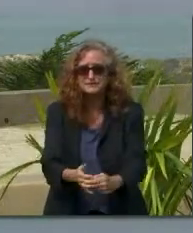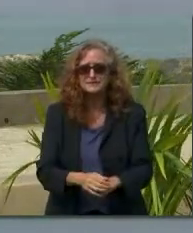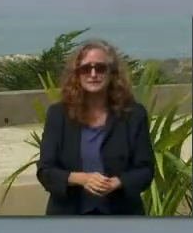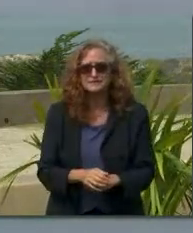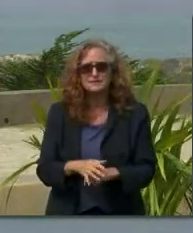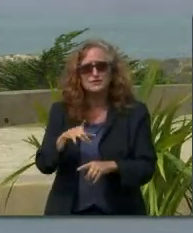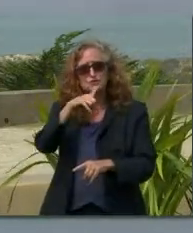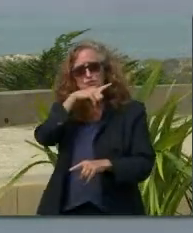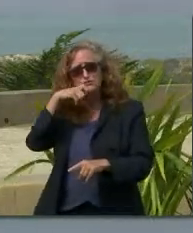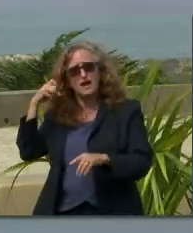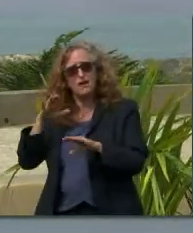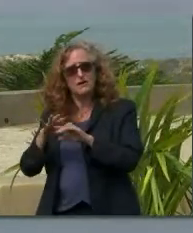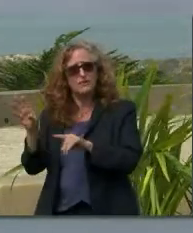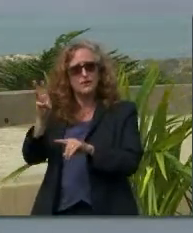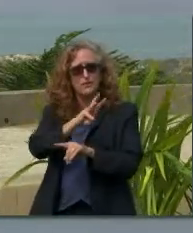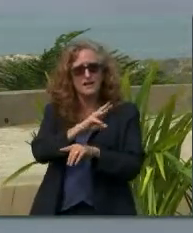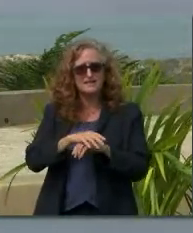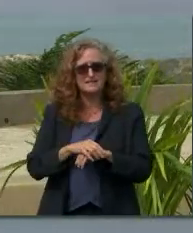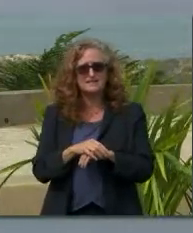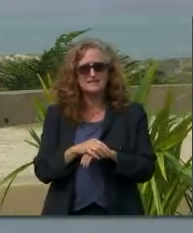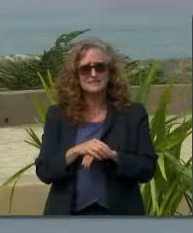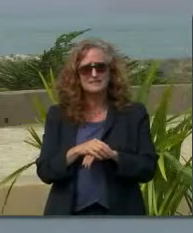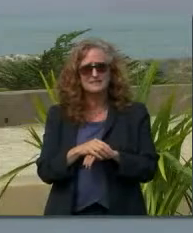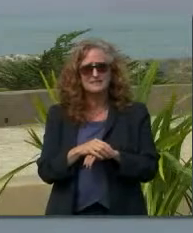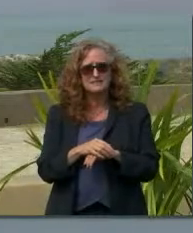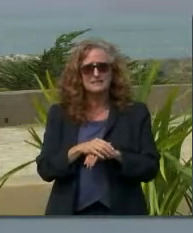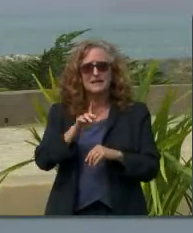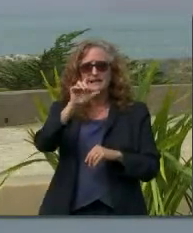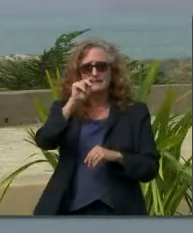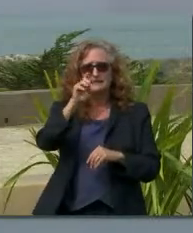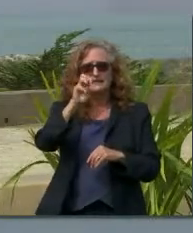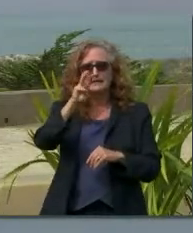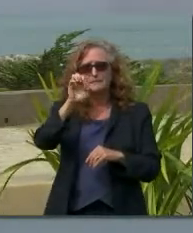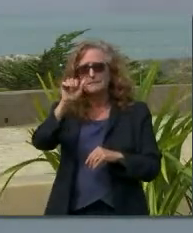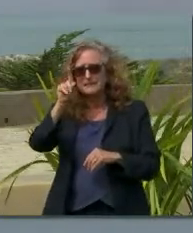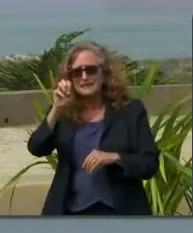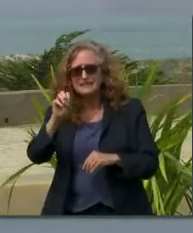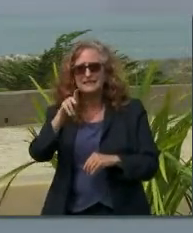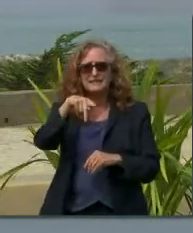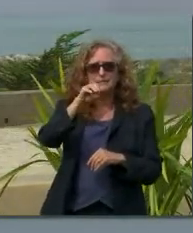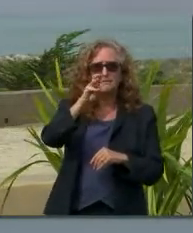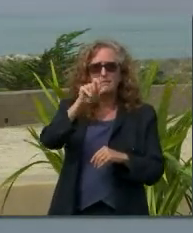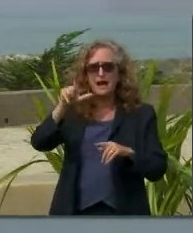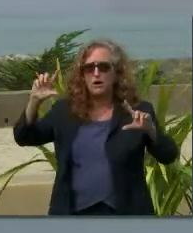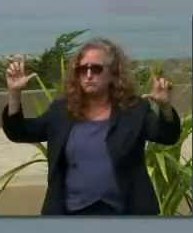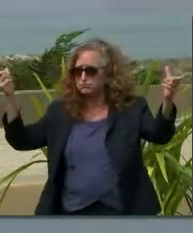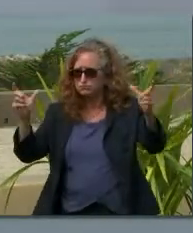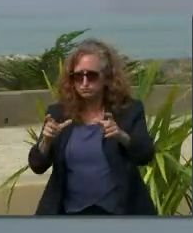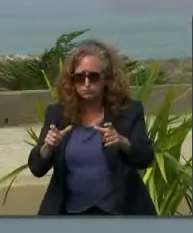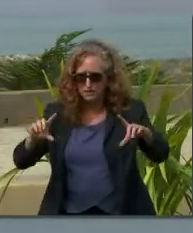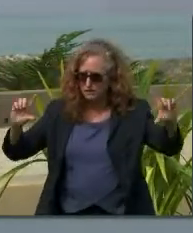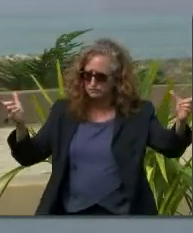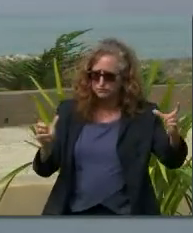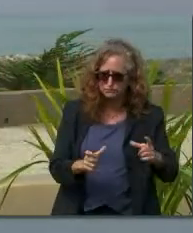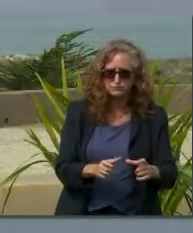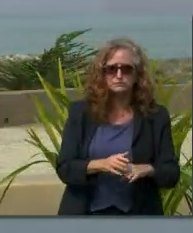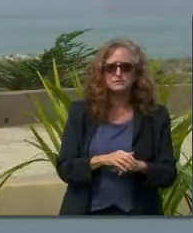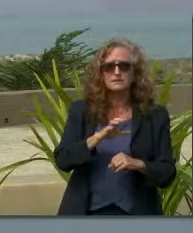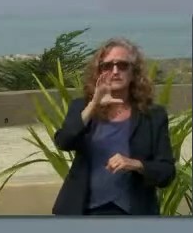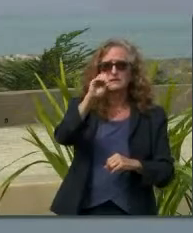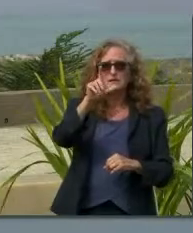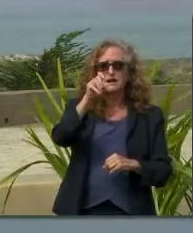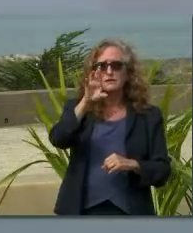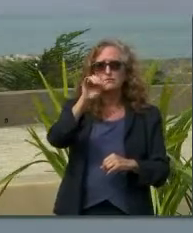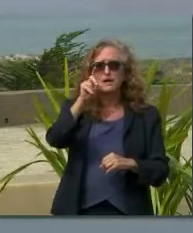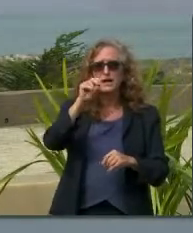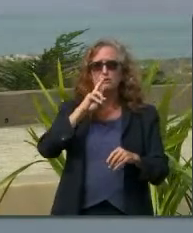over the western United States, Lake Mead, Powell, all of us fighting over each other what we're going to do with just the Colorado River basin. The